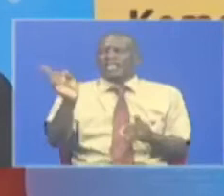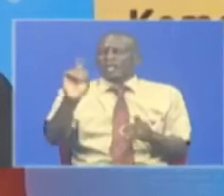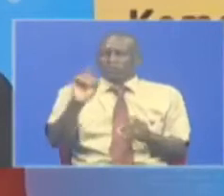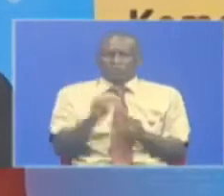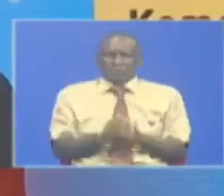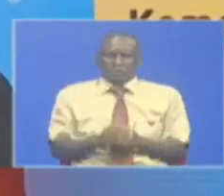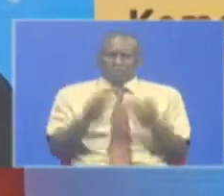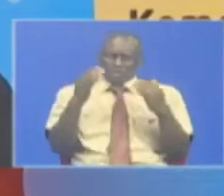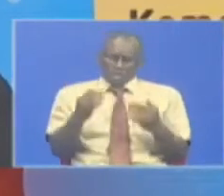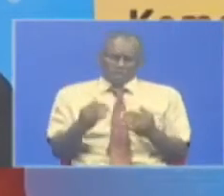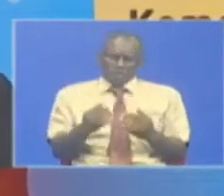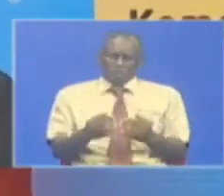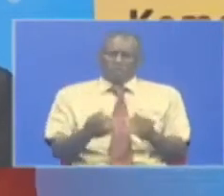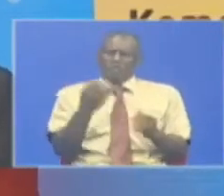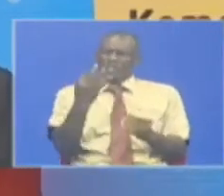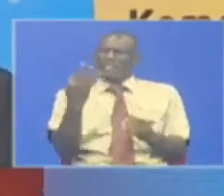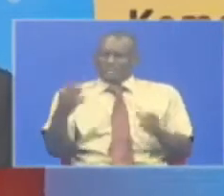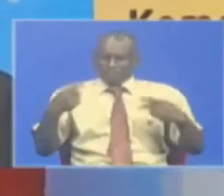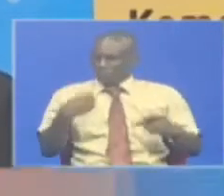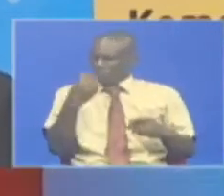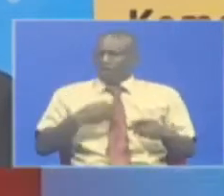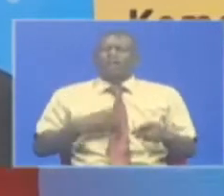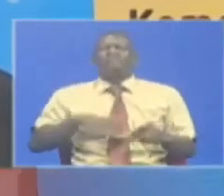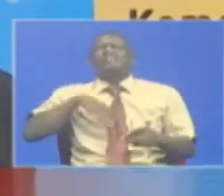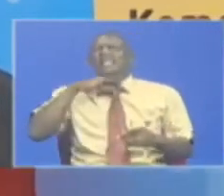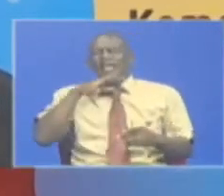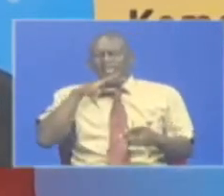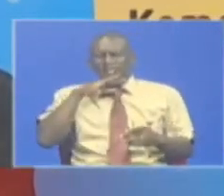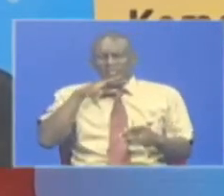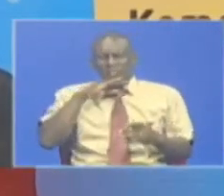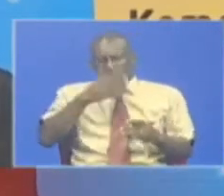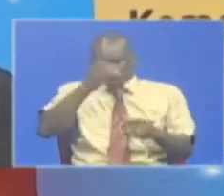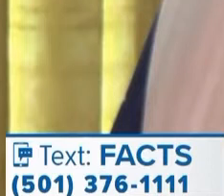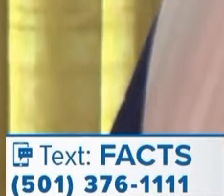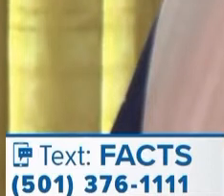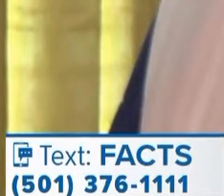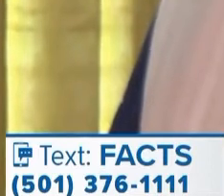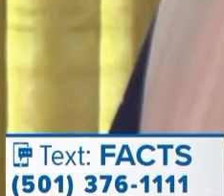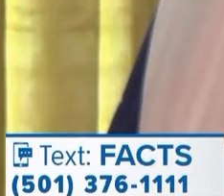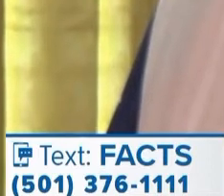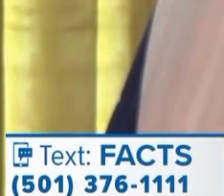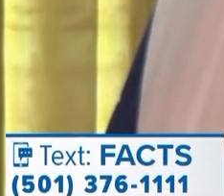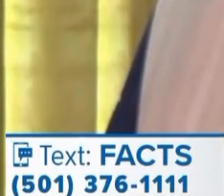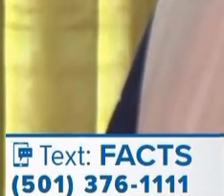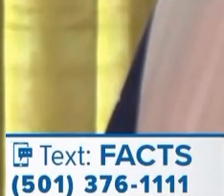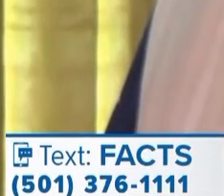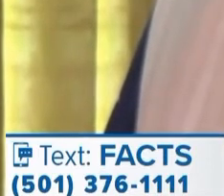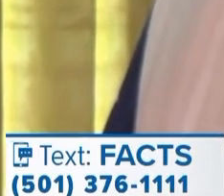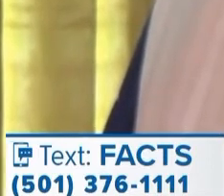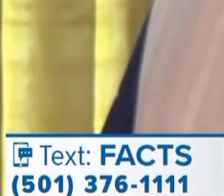This now brings to 33 the total number of those who have succumbed to the disease. Today,